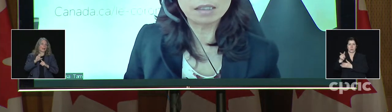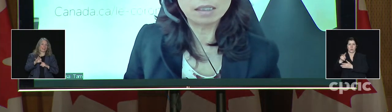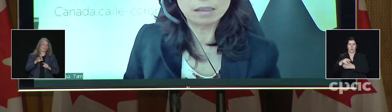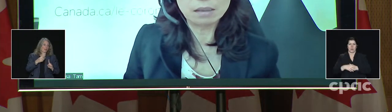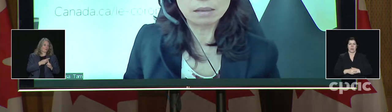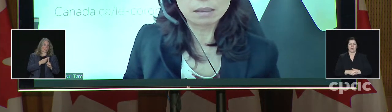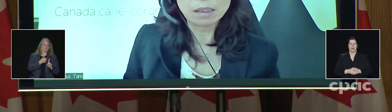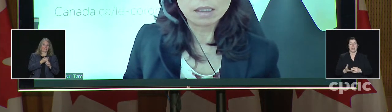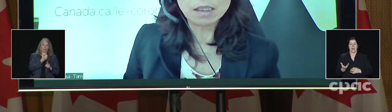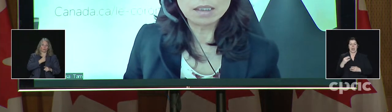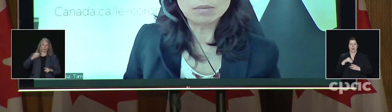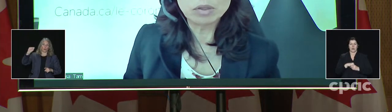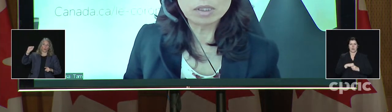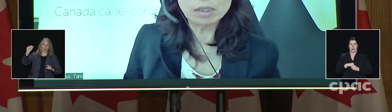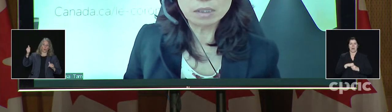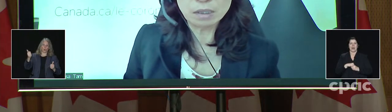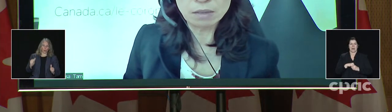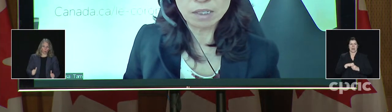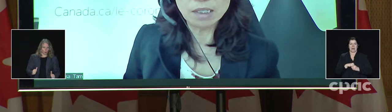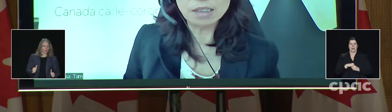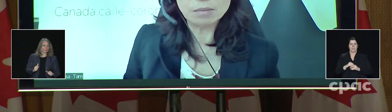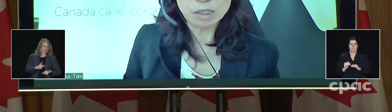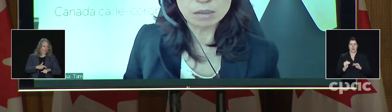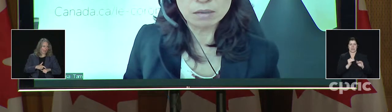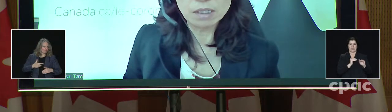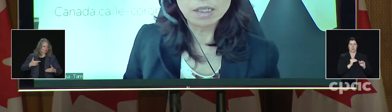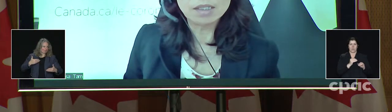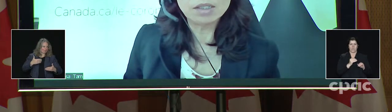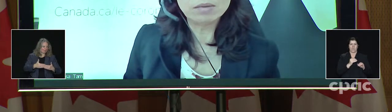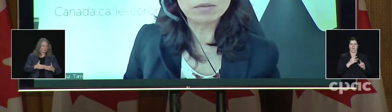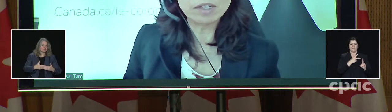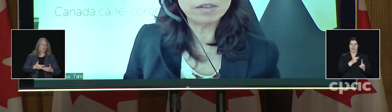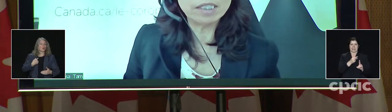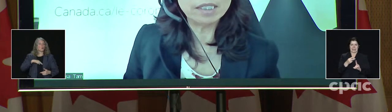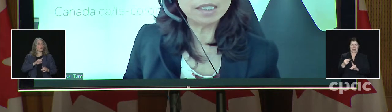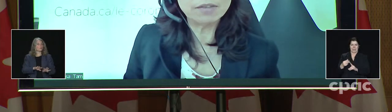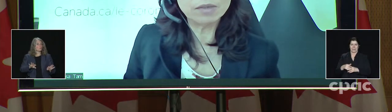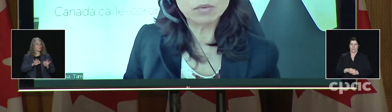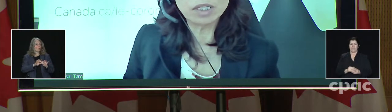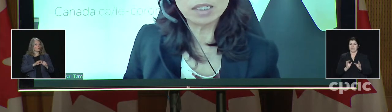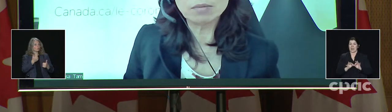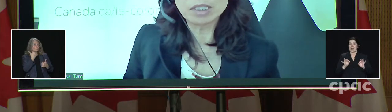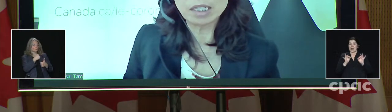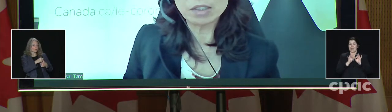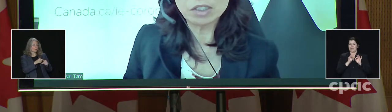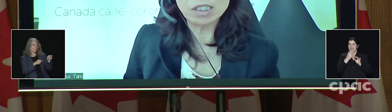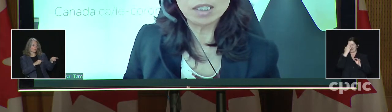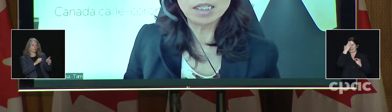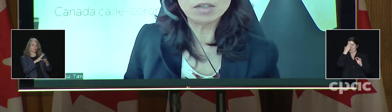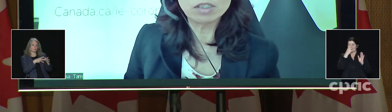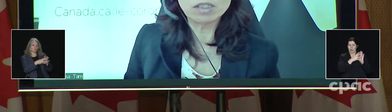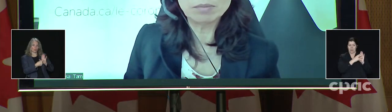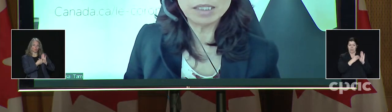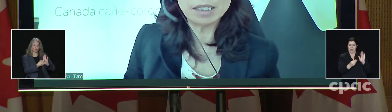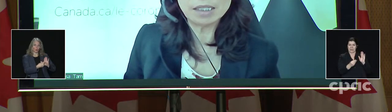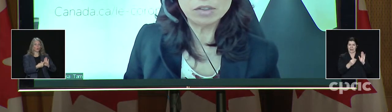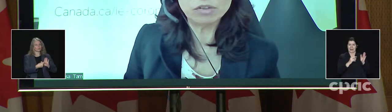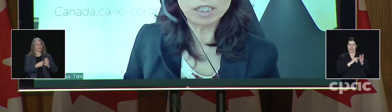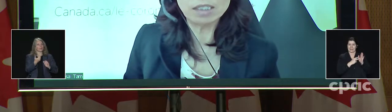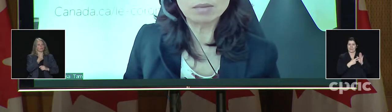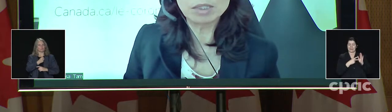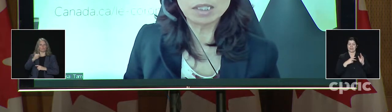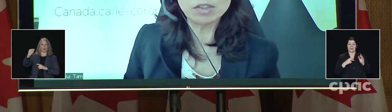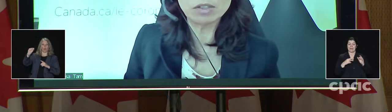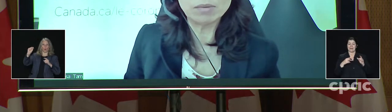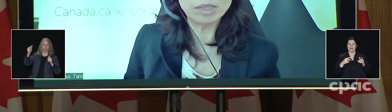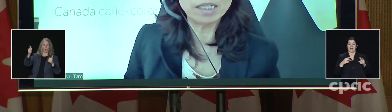of vaccines. It is important to note that this model assumes a very significant waning of protection in order to better